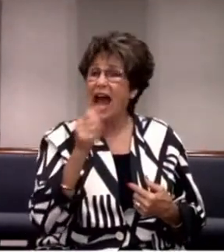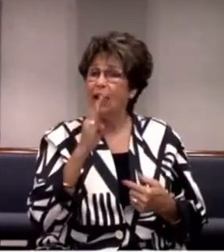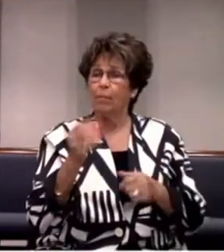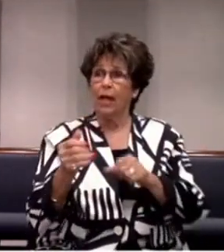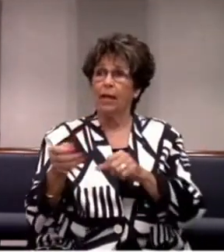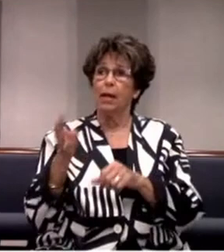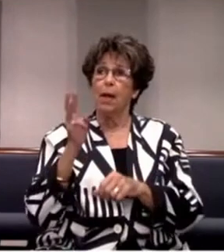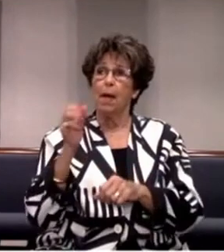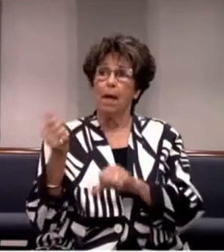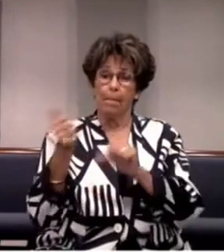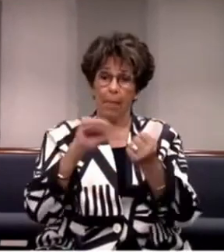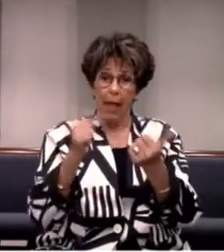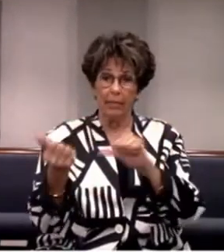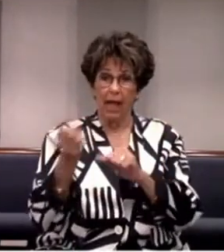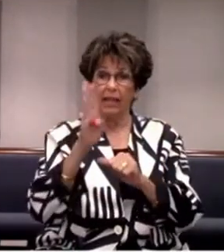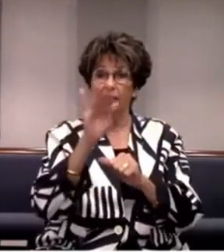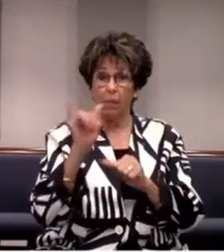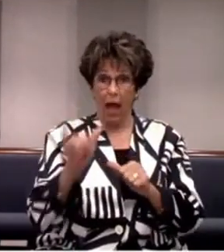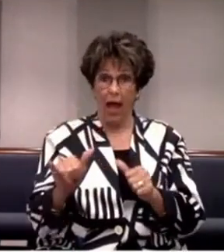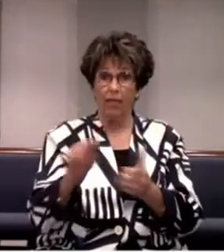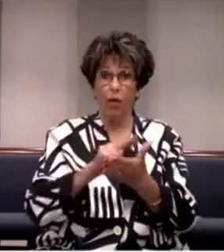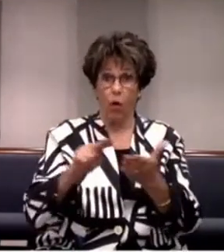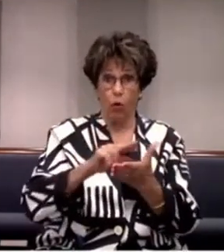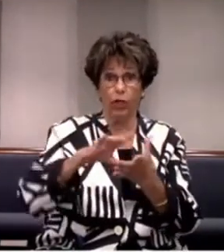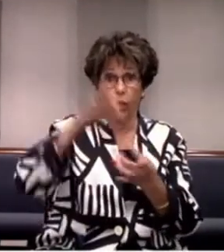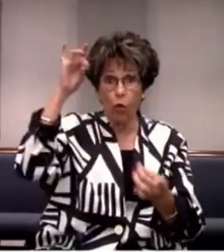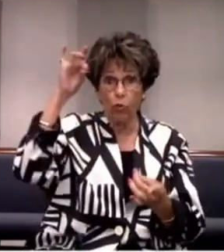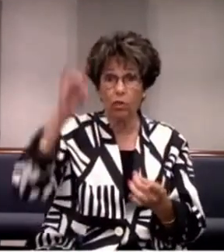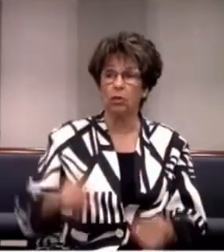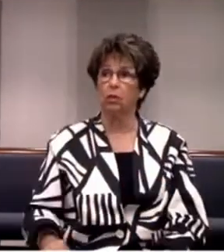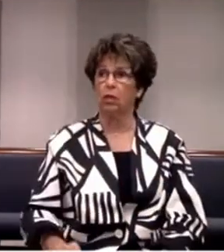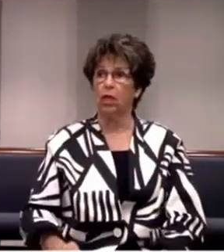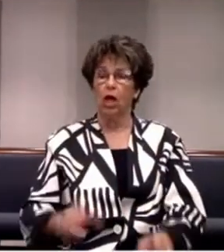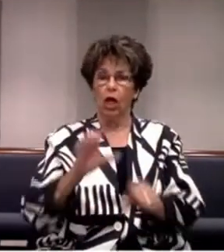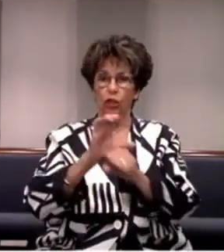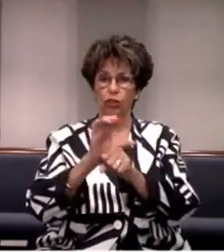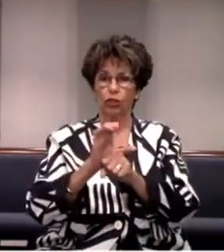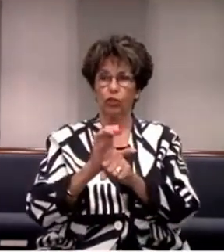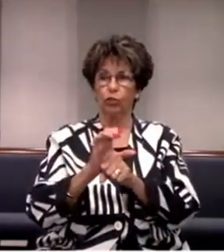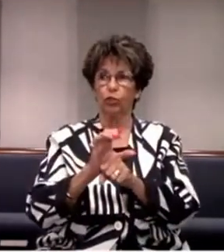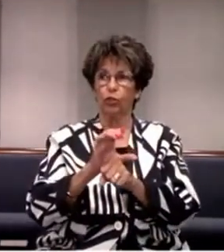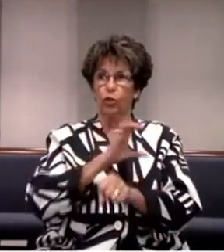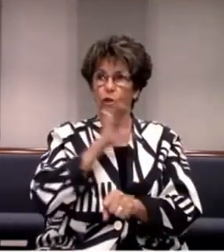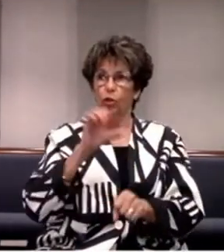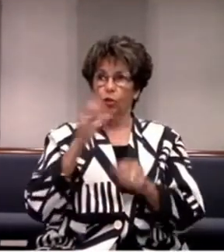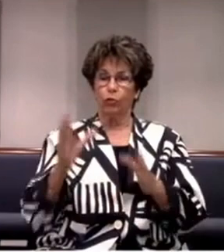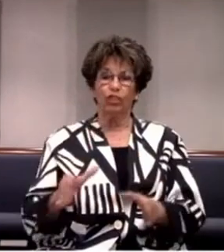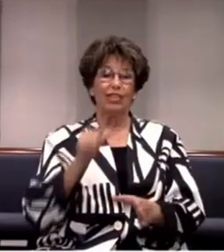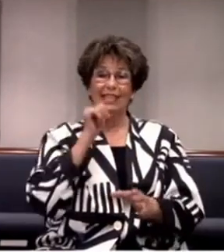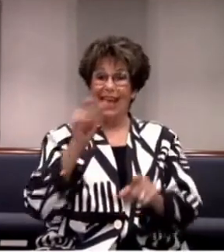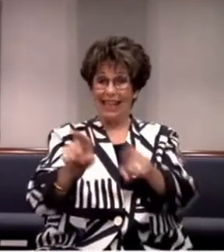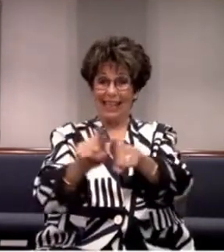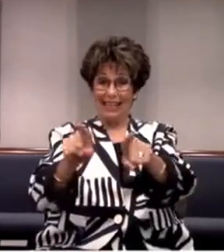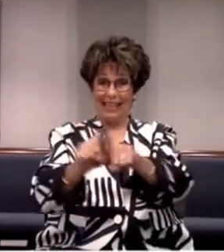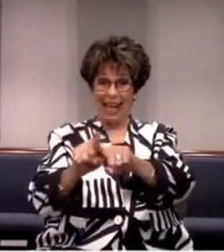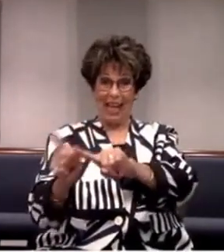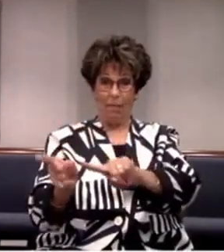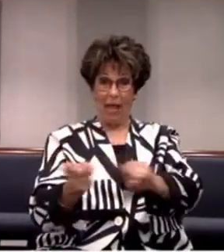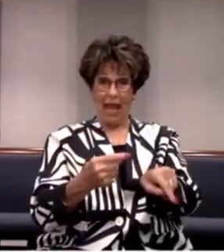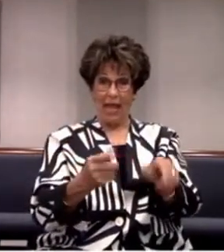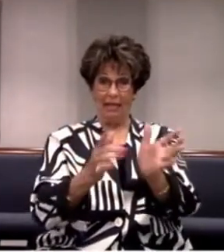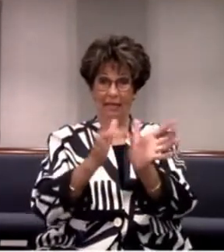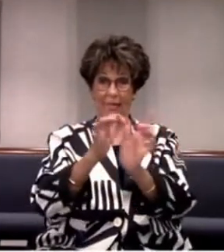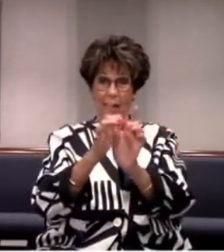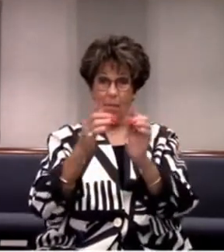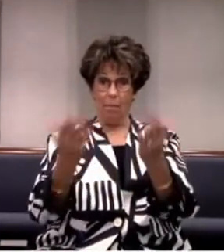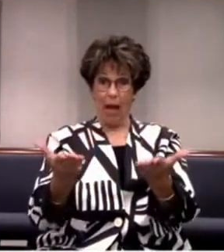I got to say that again. By the way, a church Christian is not the same as a Bible Christian. So let me say it